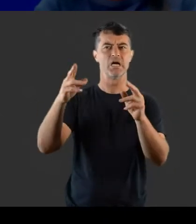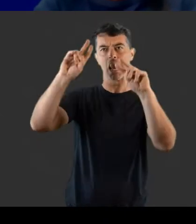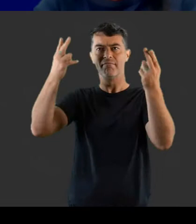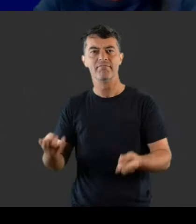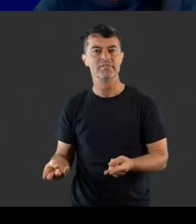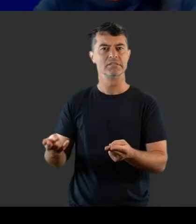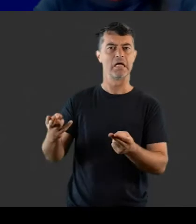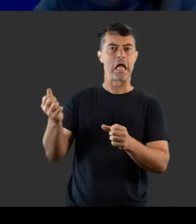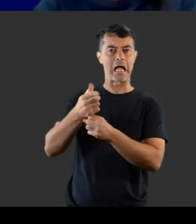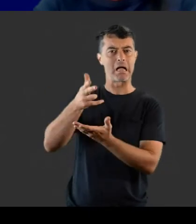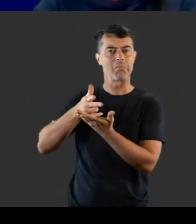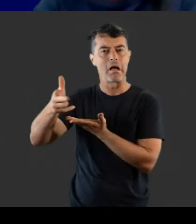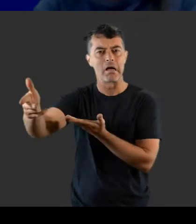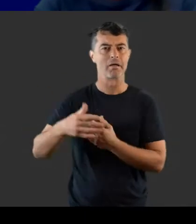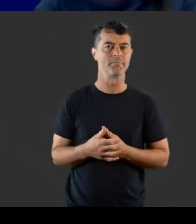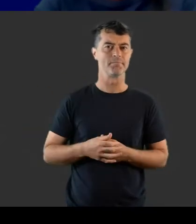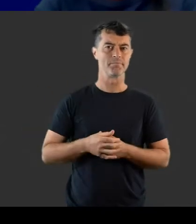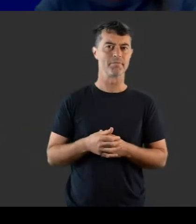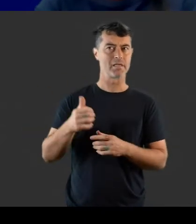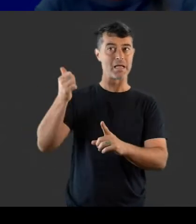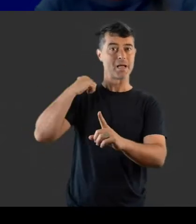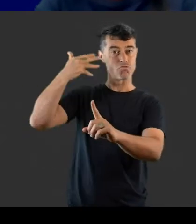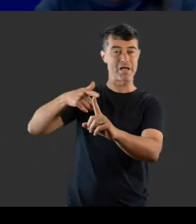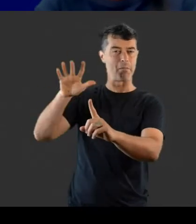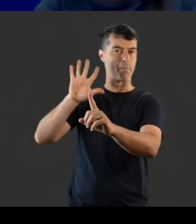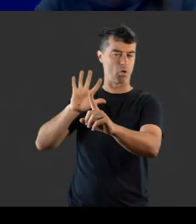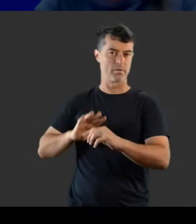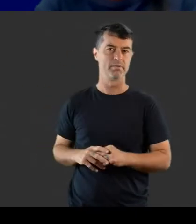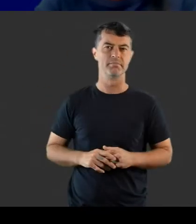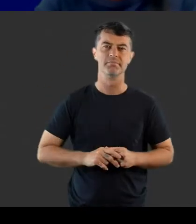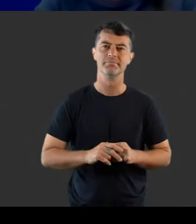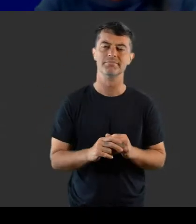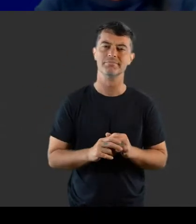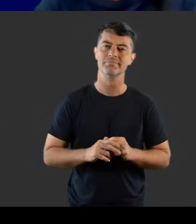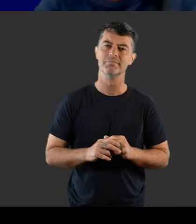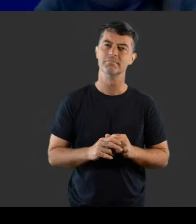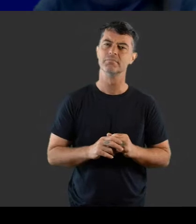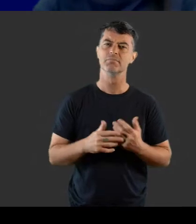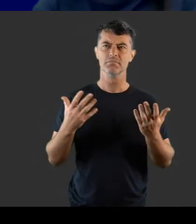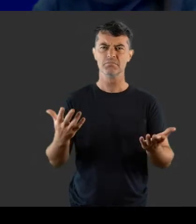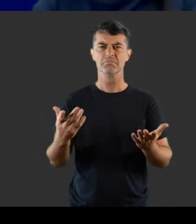leafy street with cars parked in it. The background of this picture is blurred.